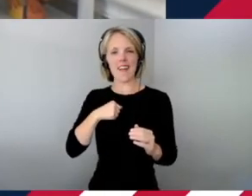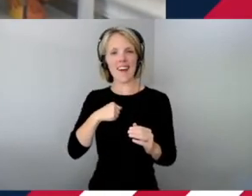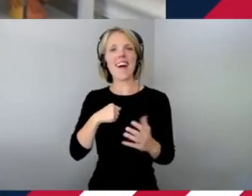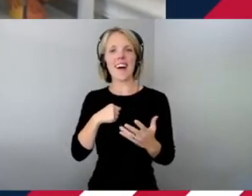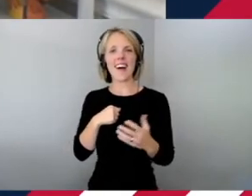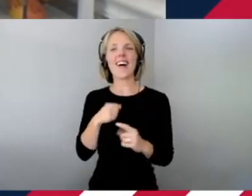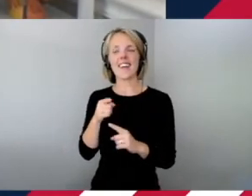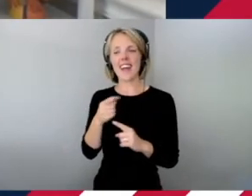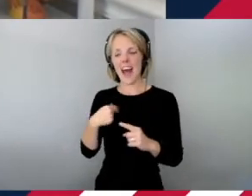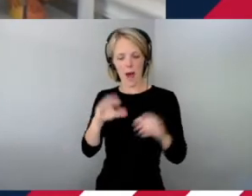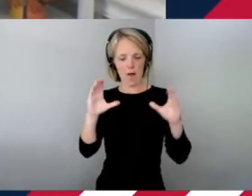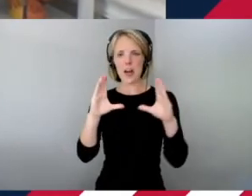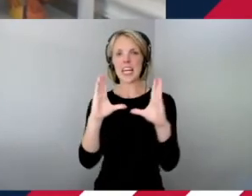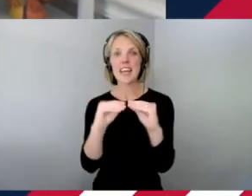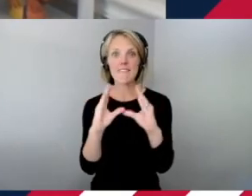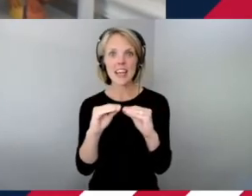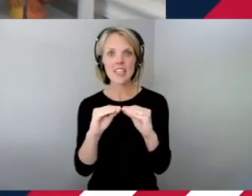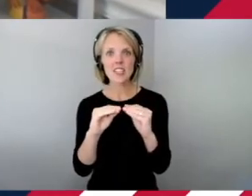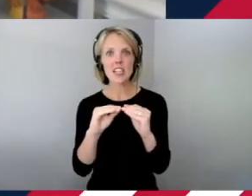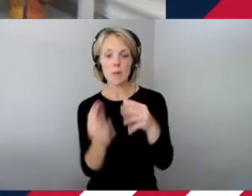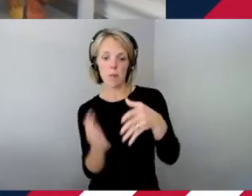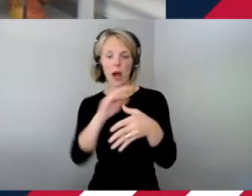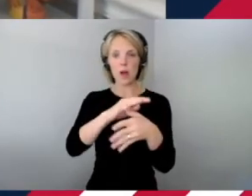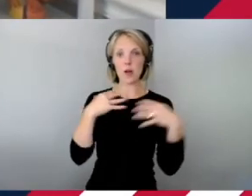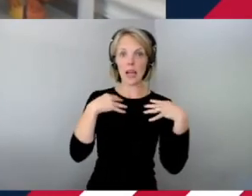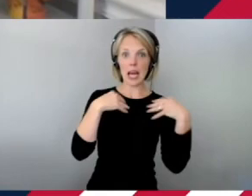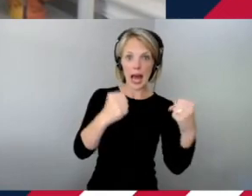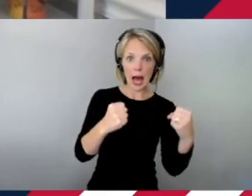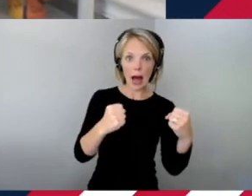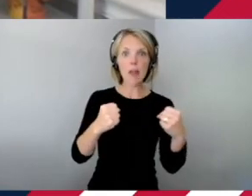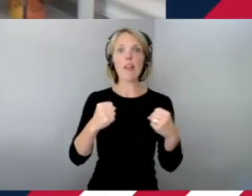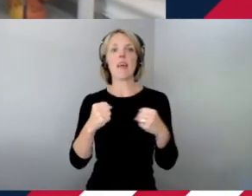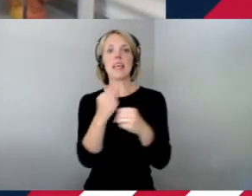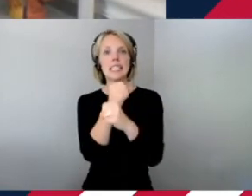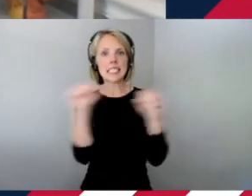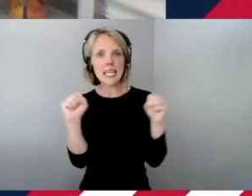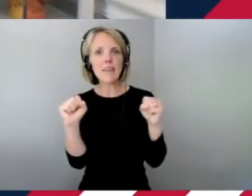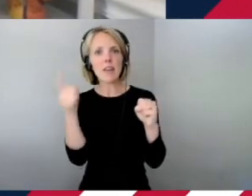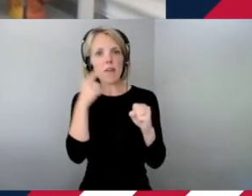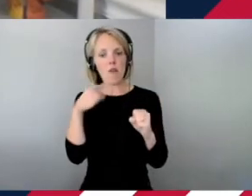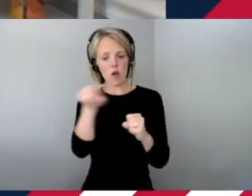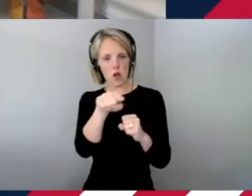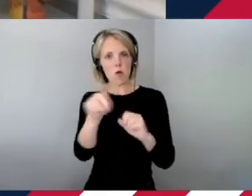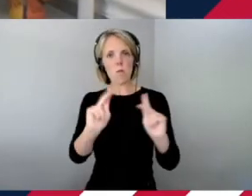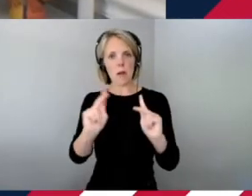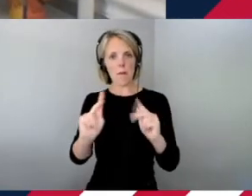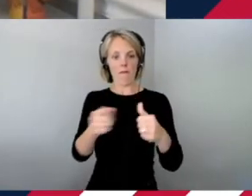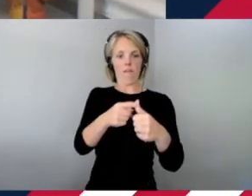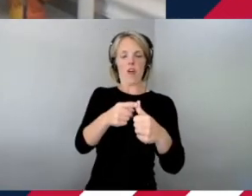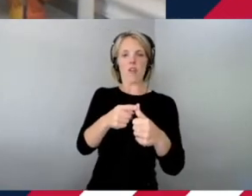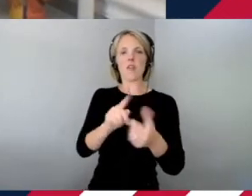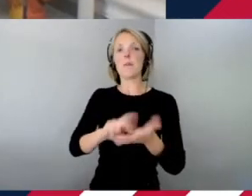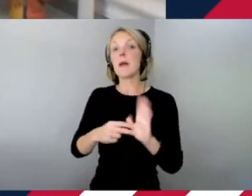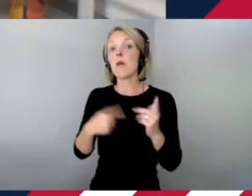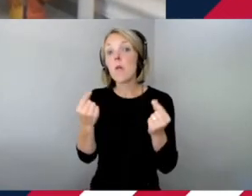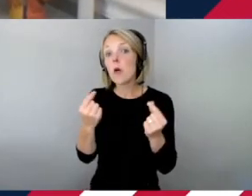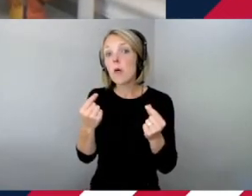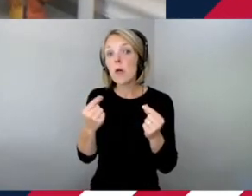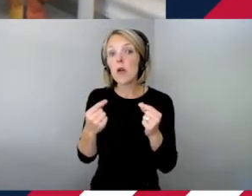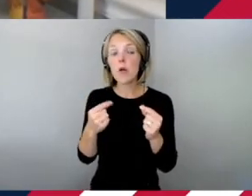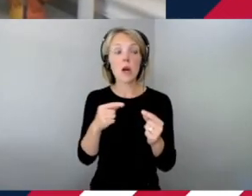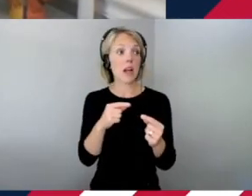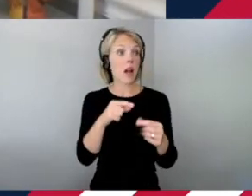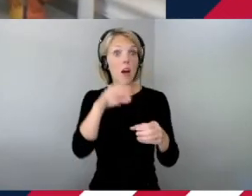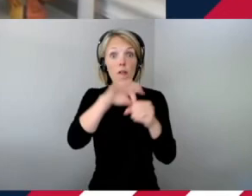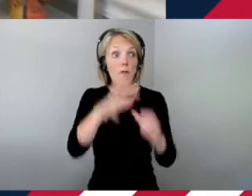is putting the health, well-being, and safety of the American people first. We're engaging voters in new ways